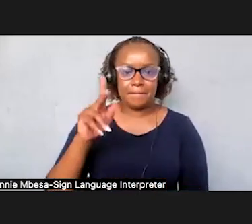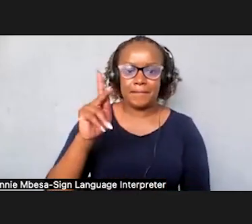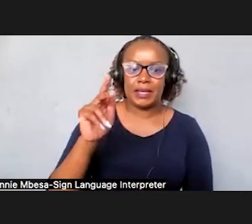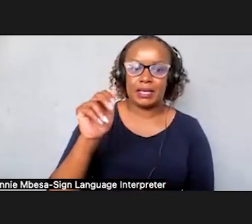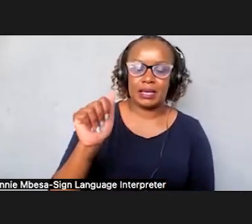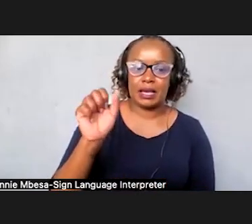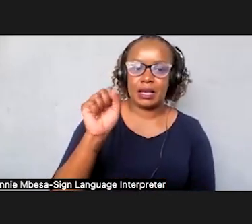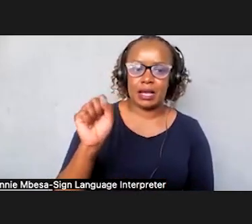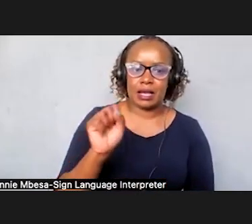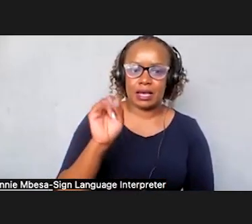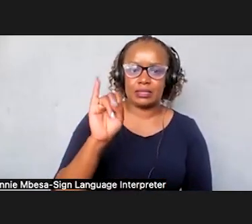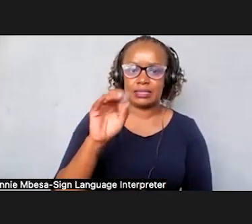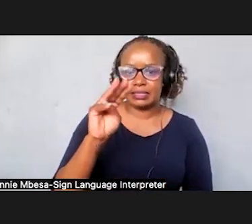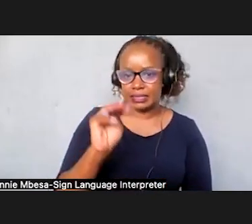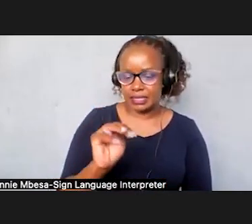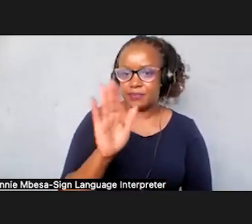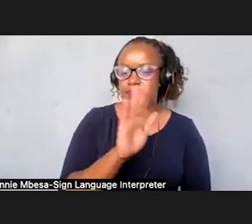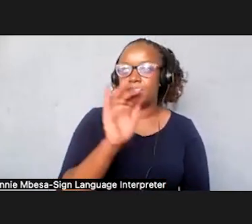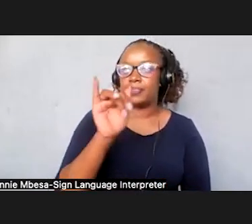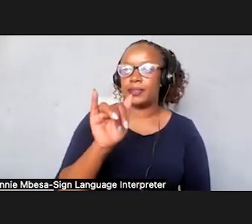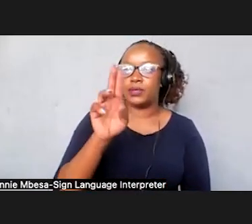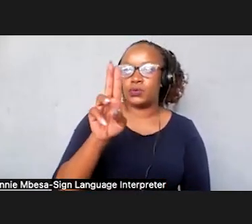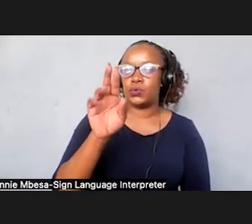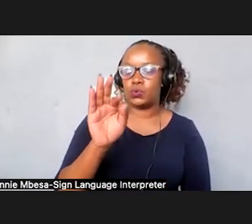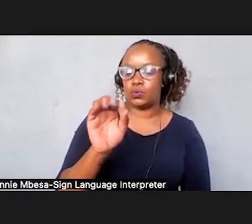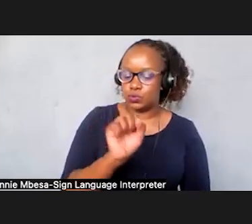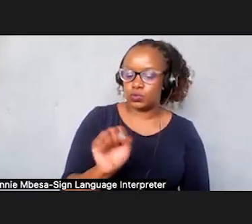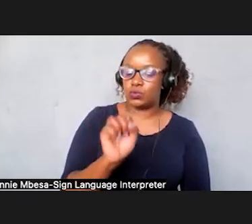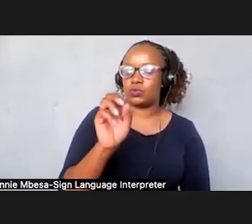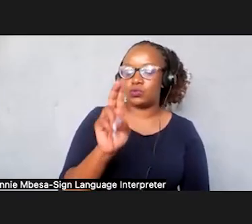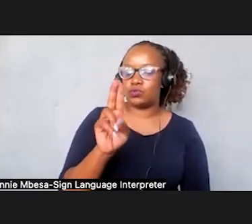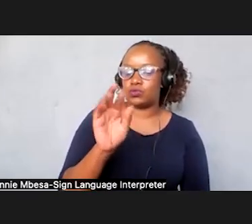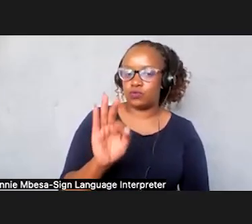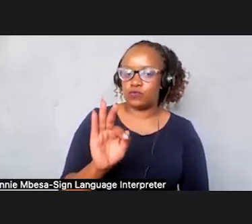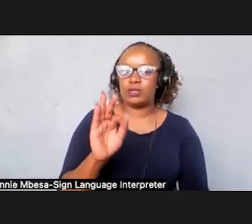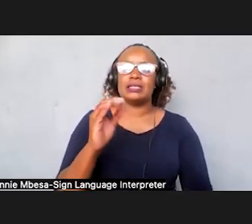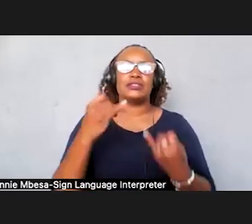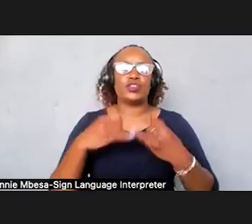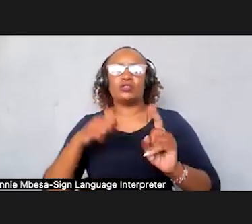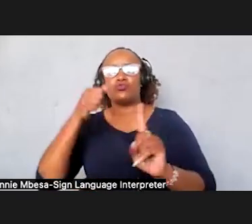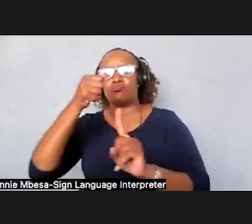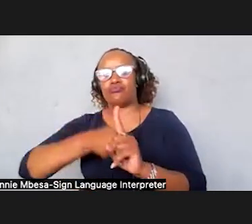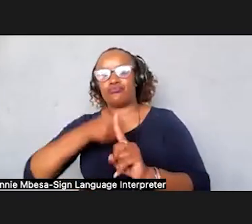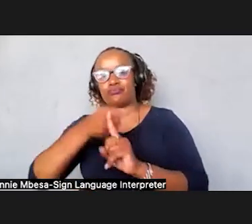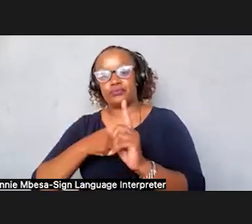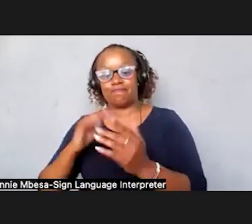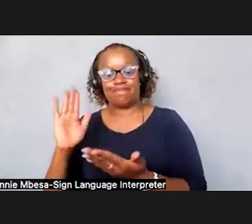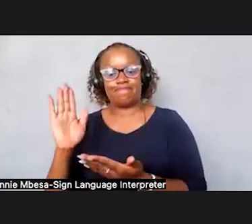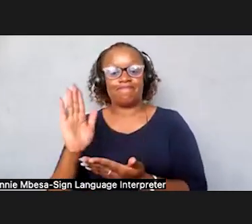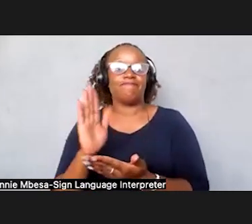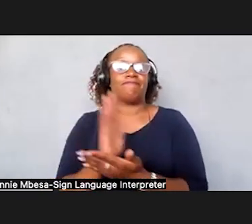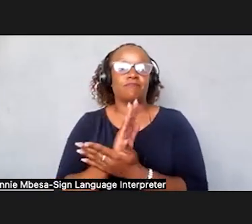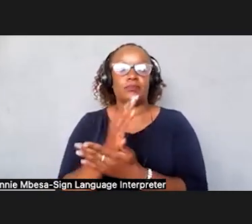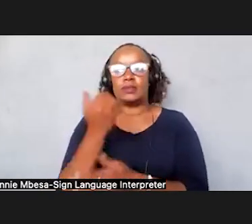fearless voice in the fight against FGM, child marriage, and gender-based violence in